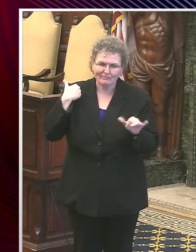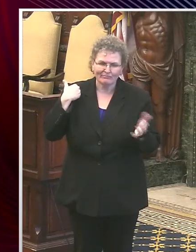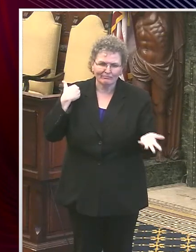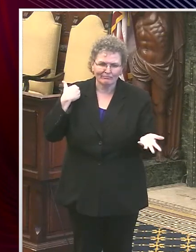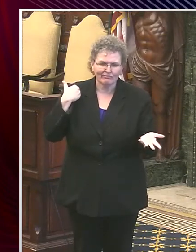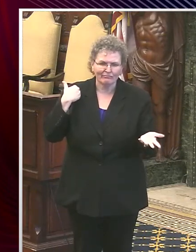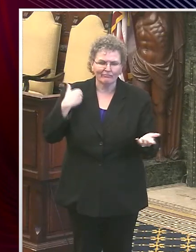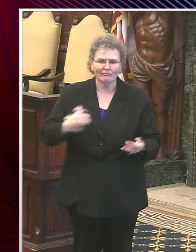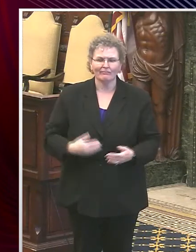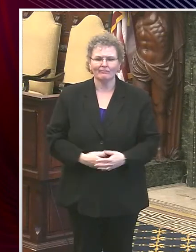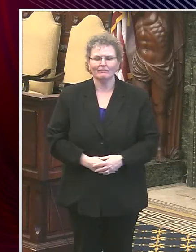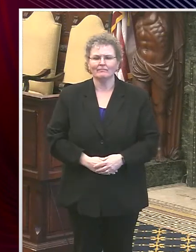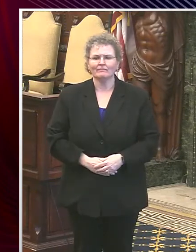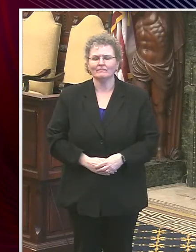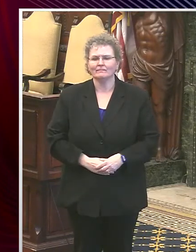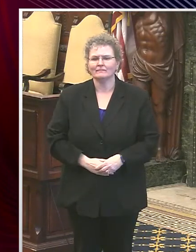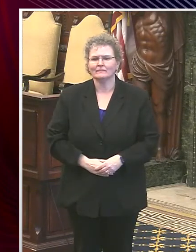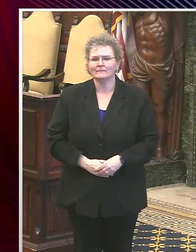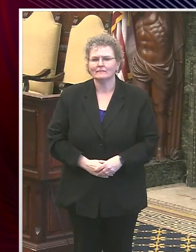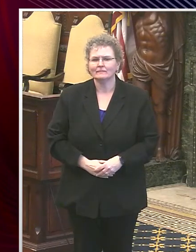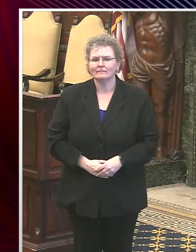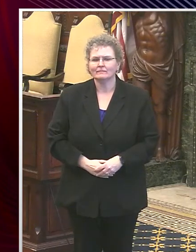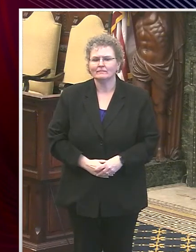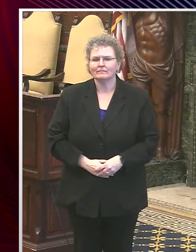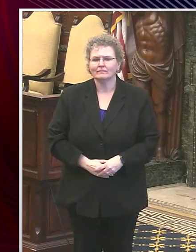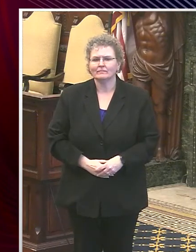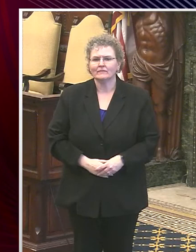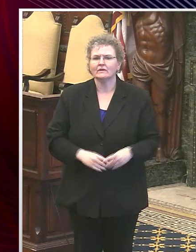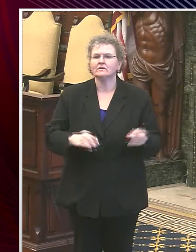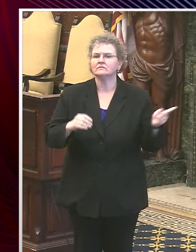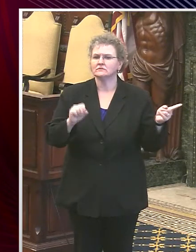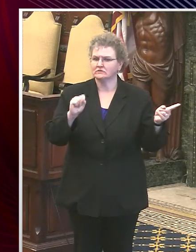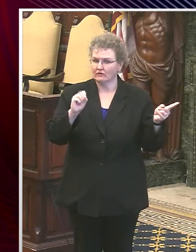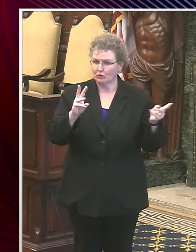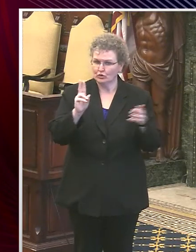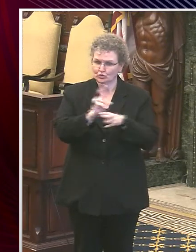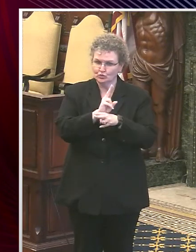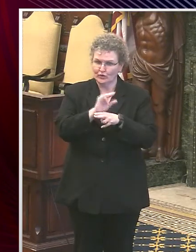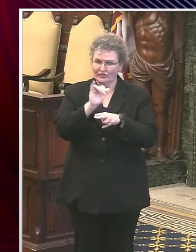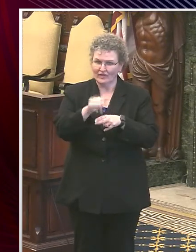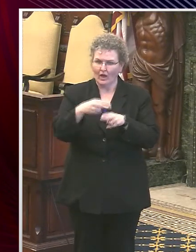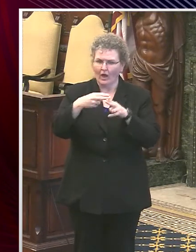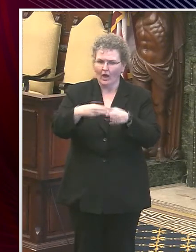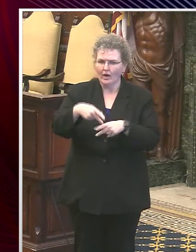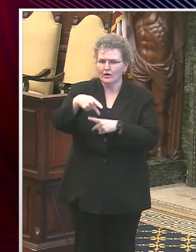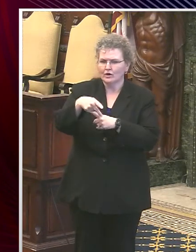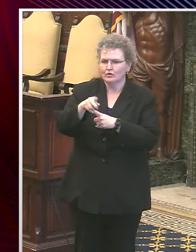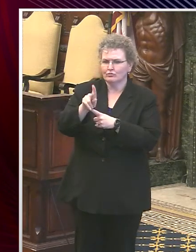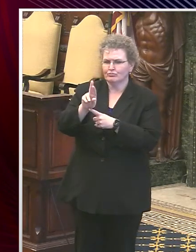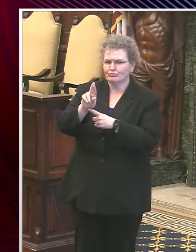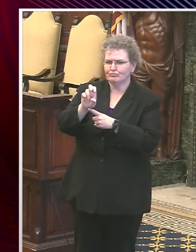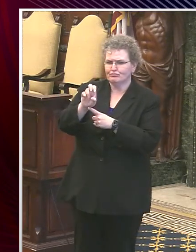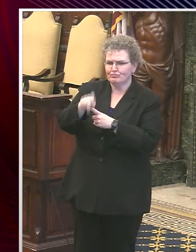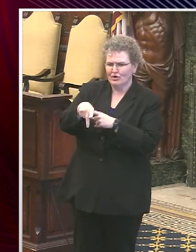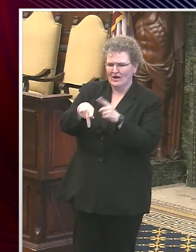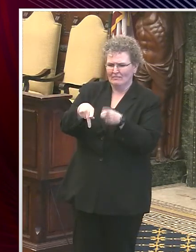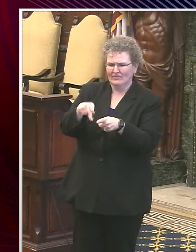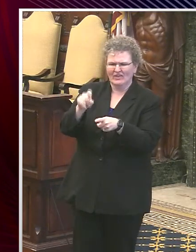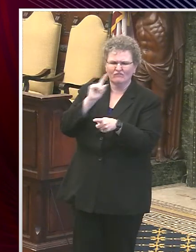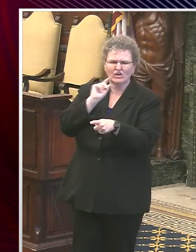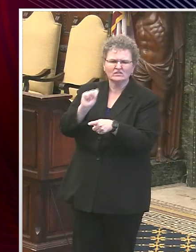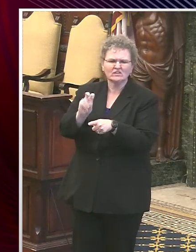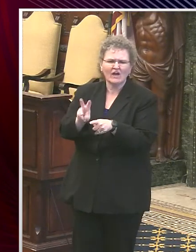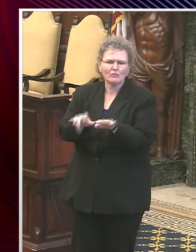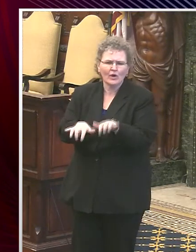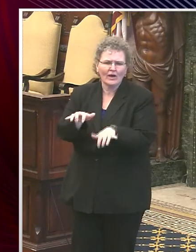possibly others as well? Yeah, so the software we're using for scheduling is called PrepMod. This is software that the